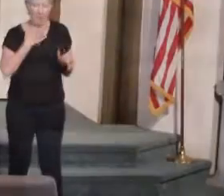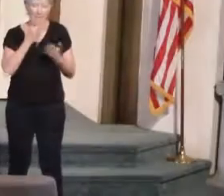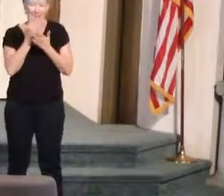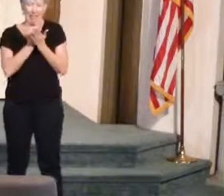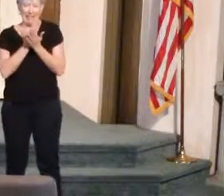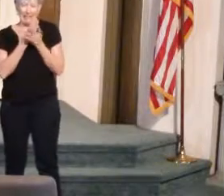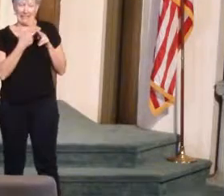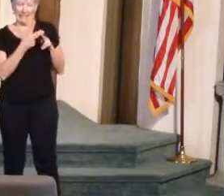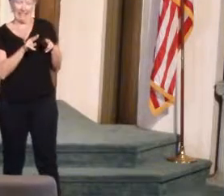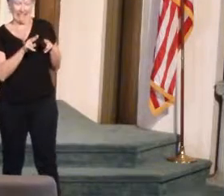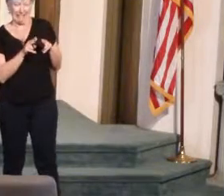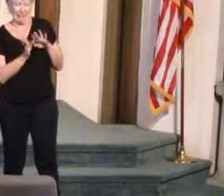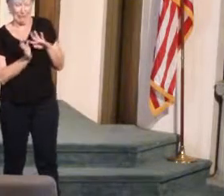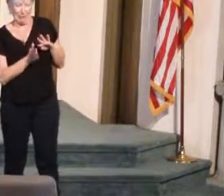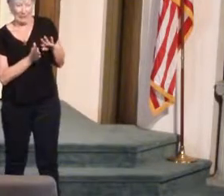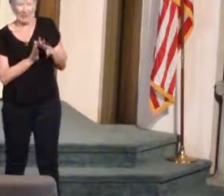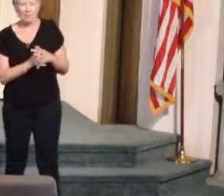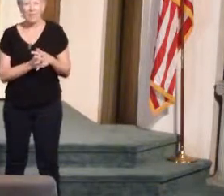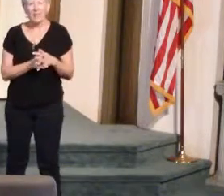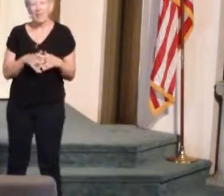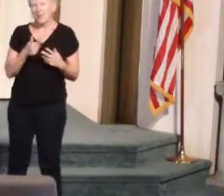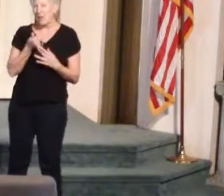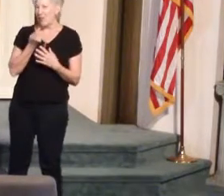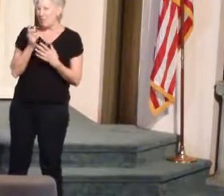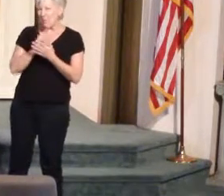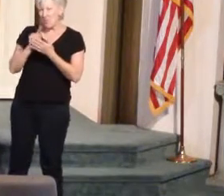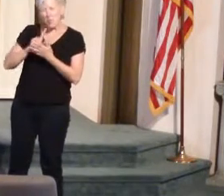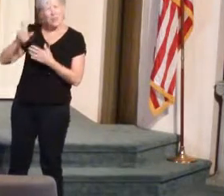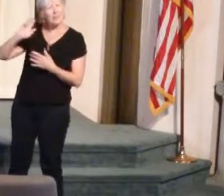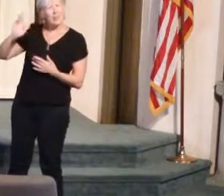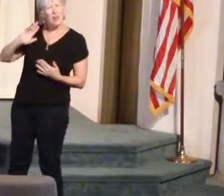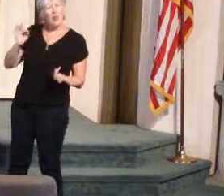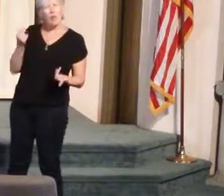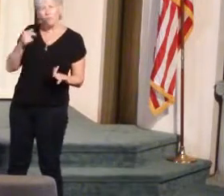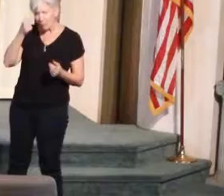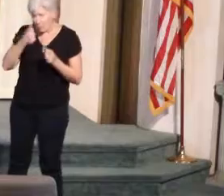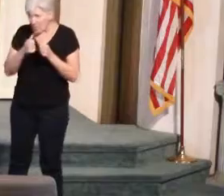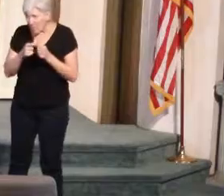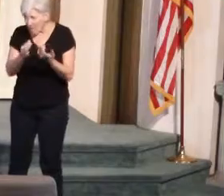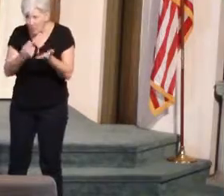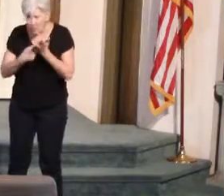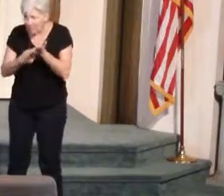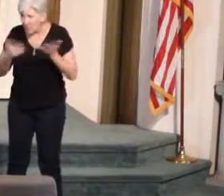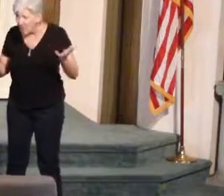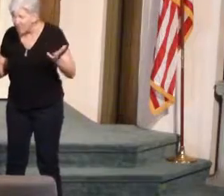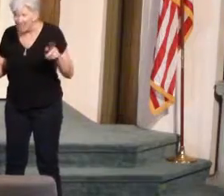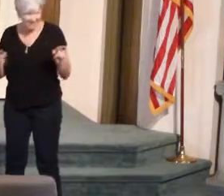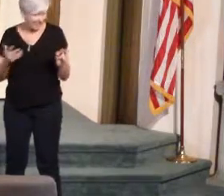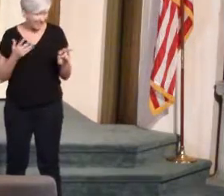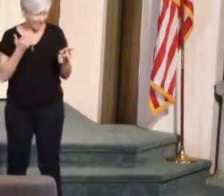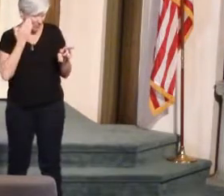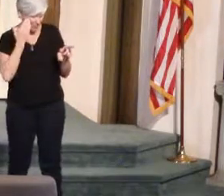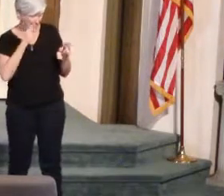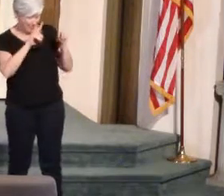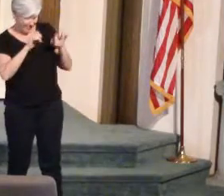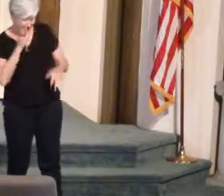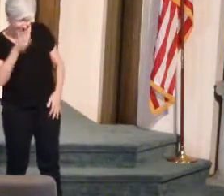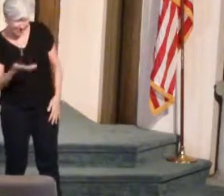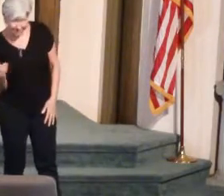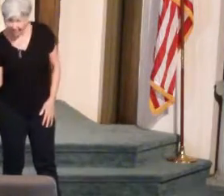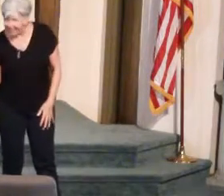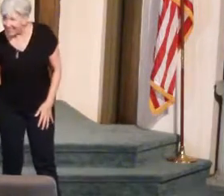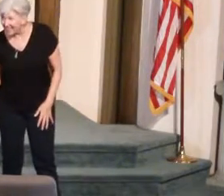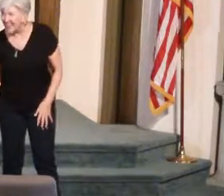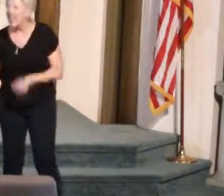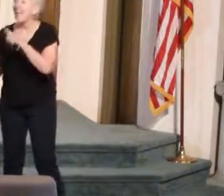couple of Sundays ago, do you remember what we talked about? You didn't know there was going to be a test, right? Yeah, divine order. Thank you so much.